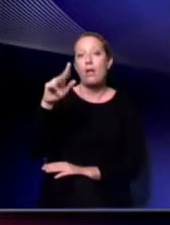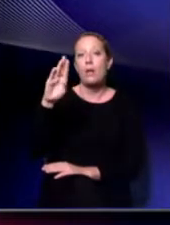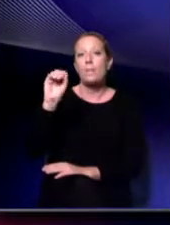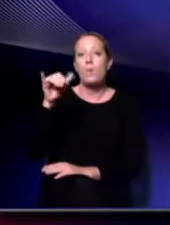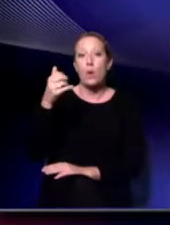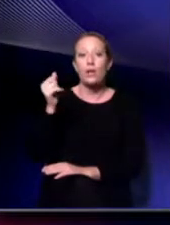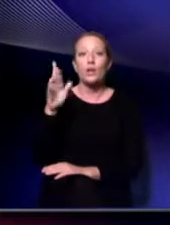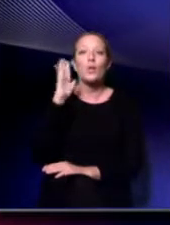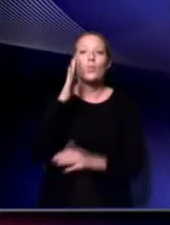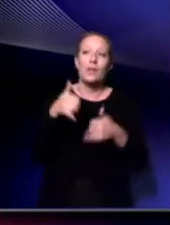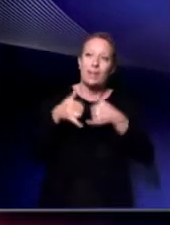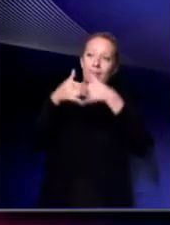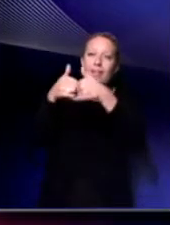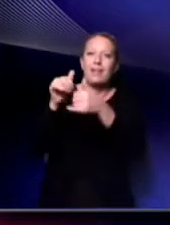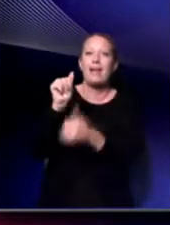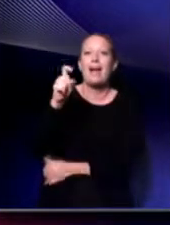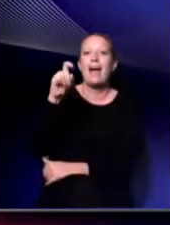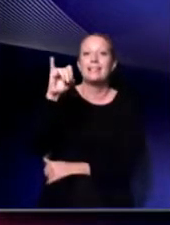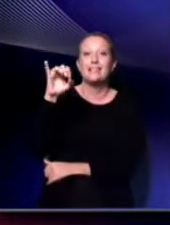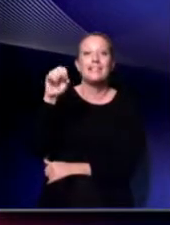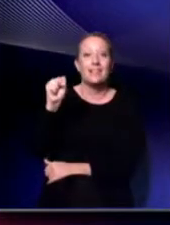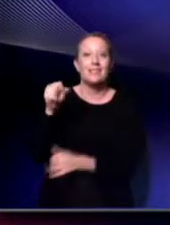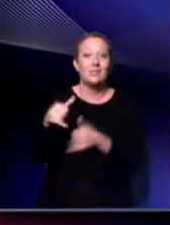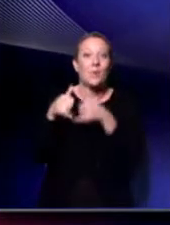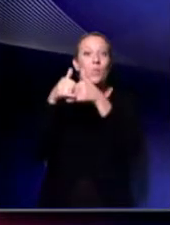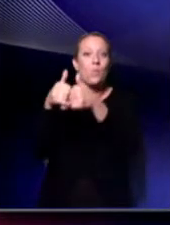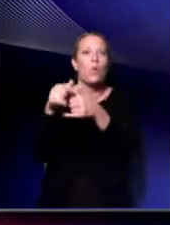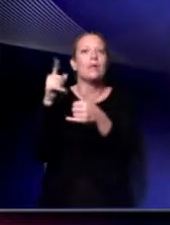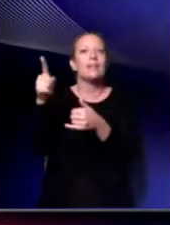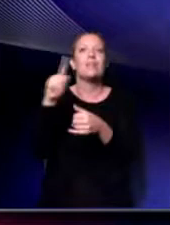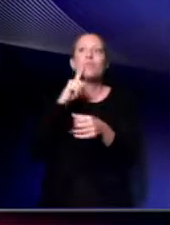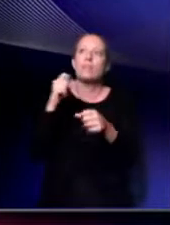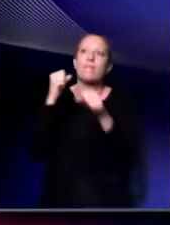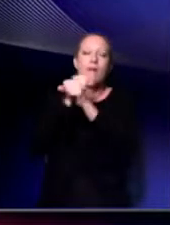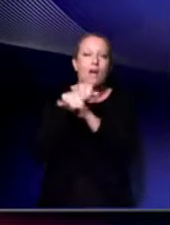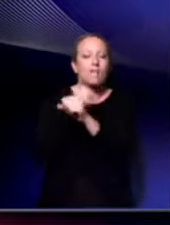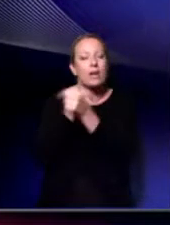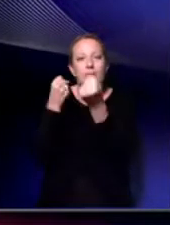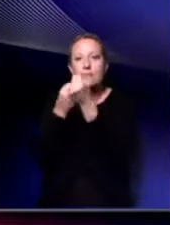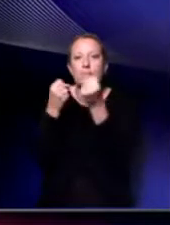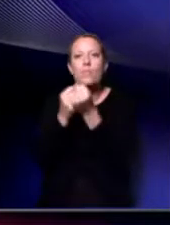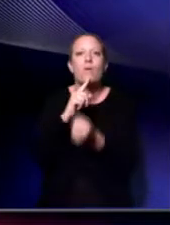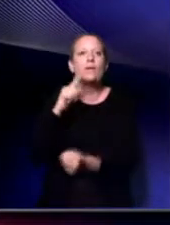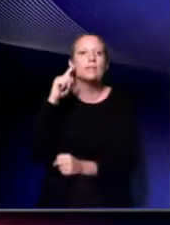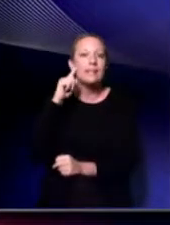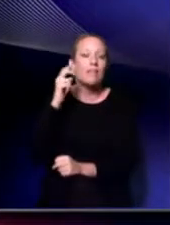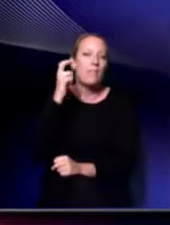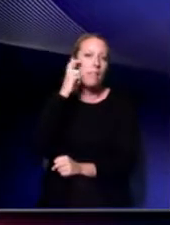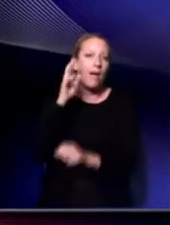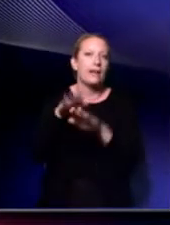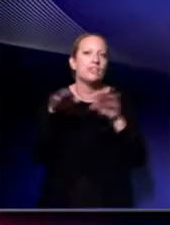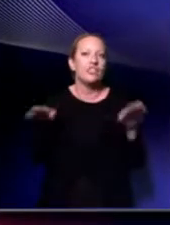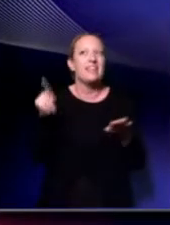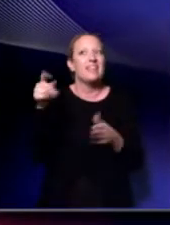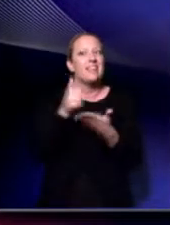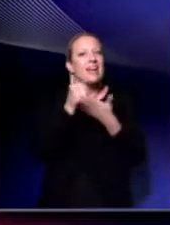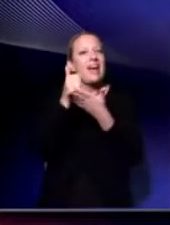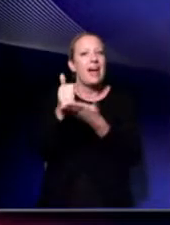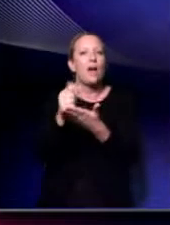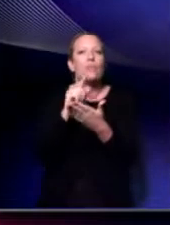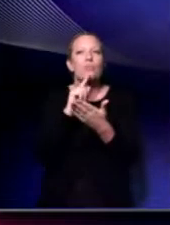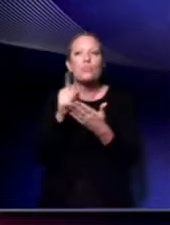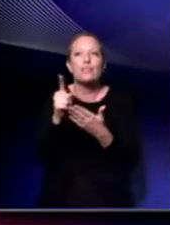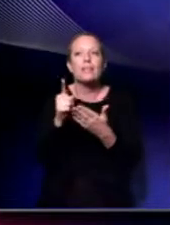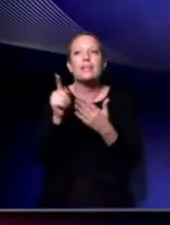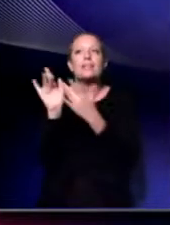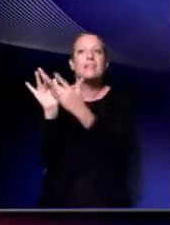Award, Champion for Deaf and Blind Children. That's based on his efforts to really pave the way in the legislature and work with people